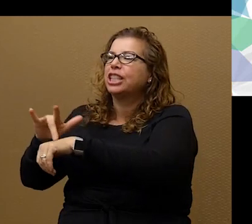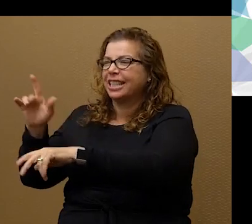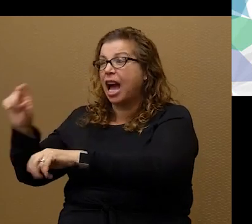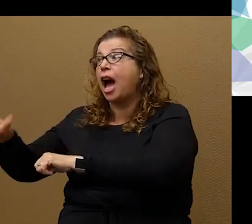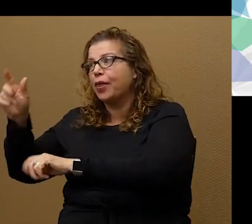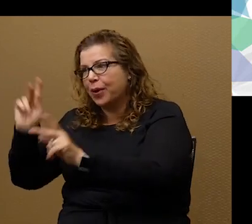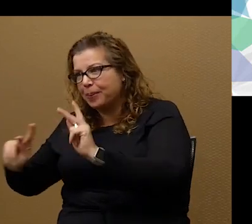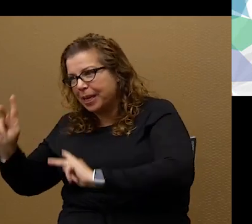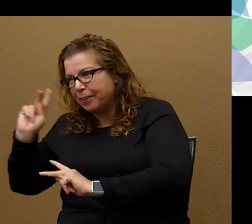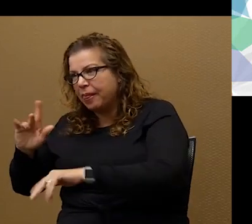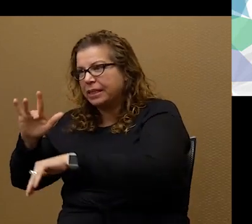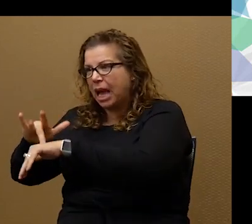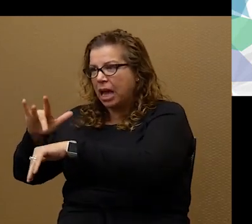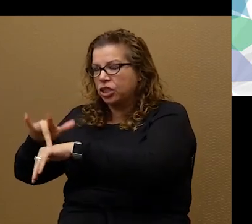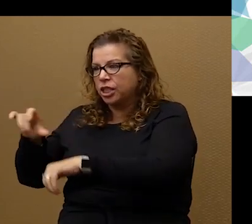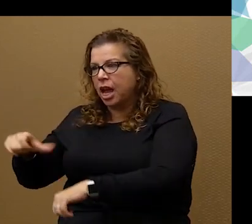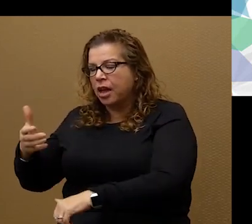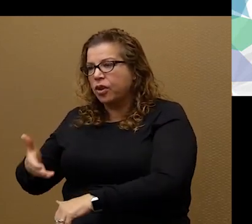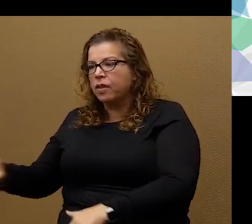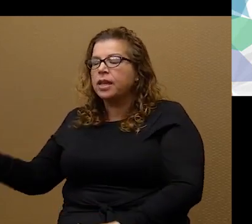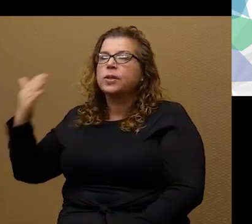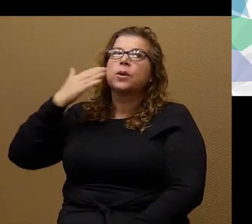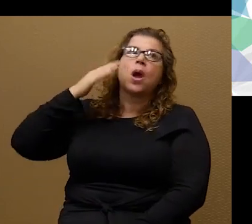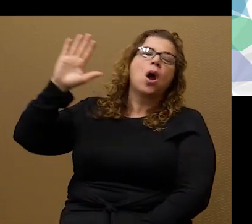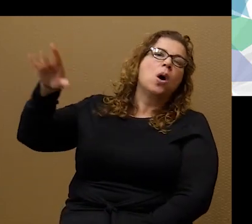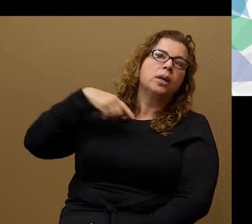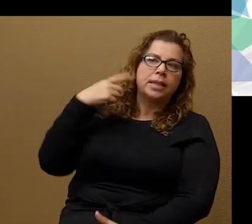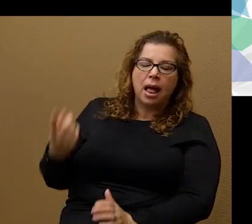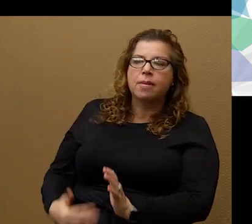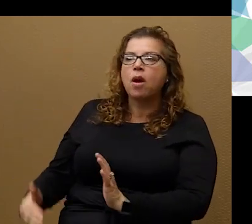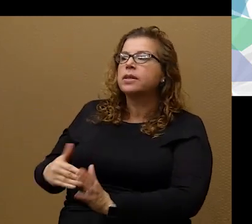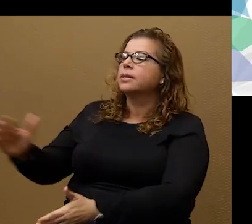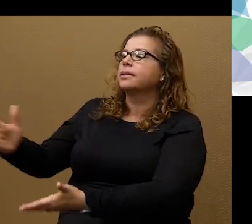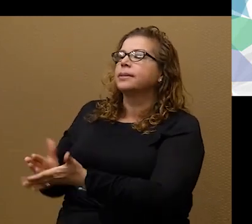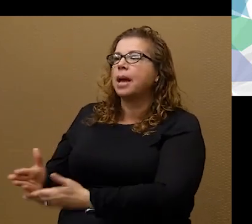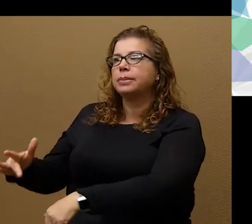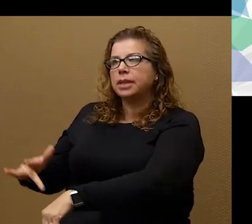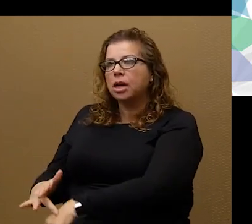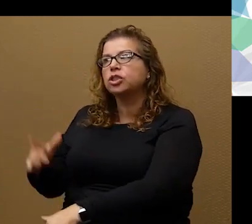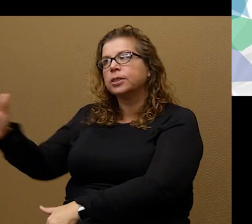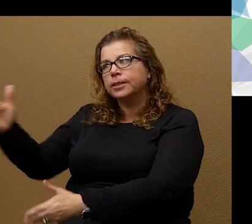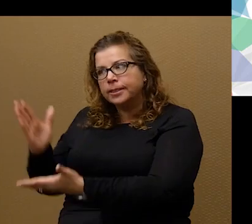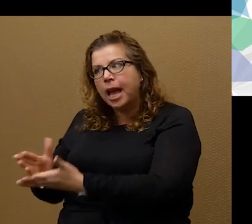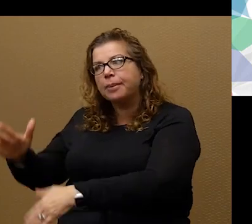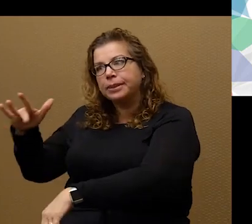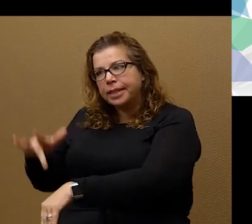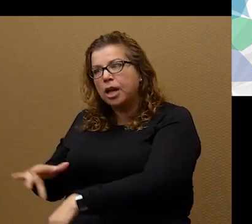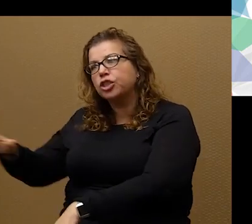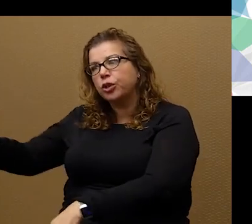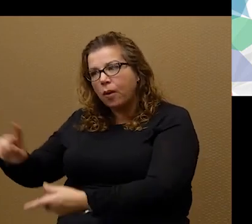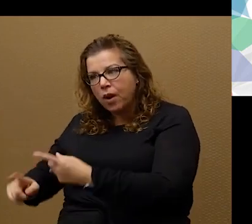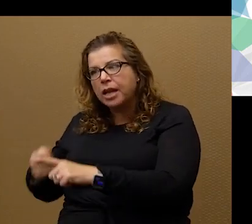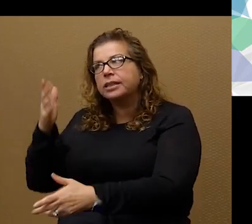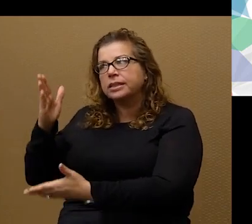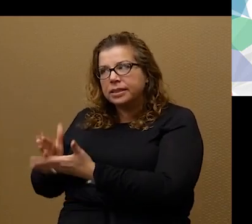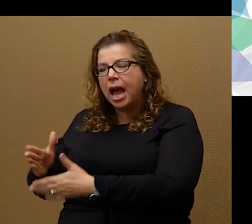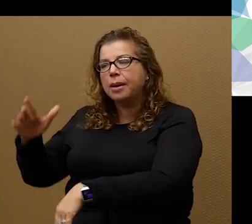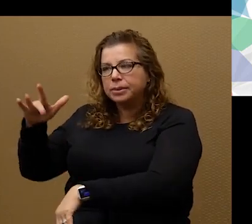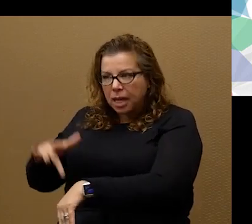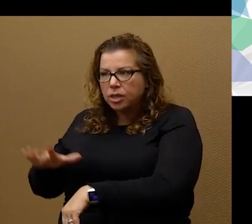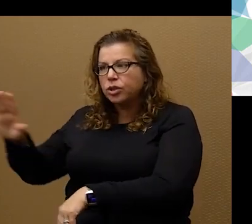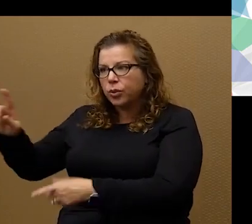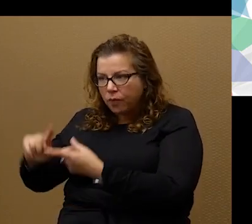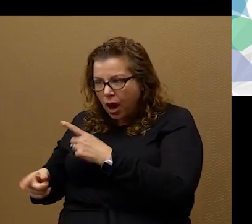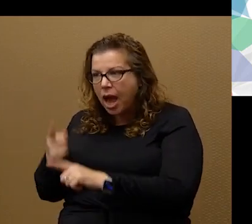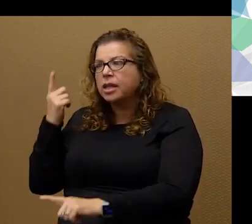things. And it's the most annoying thing because you say 500 times, please stop touching Johnny, please stop touching Johnny, please stop touching Johnny. And